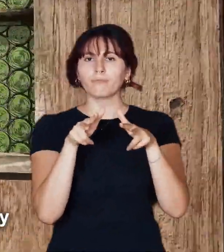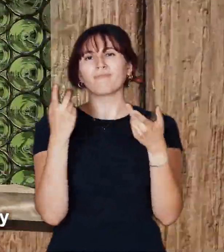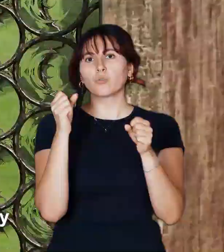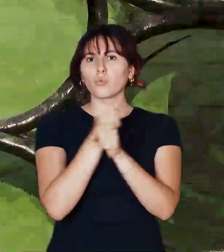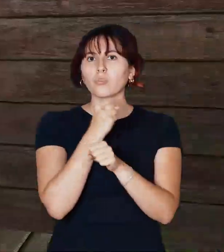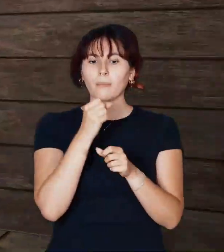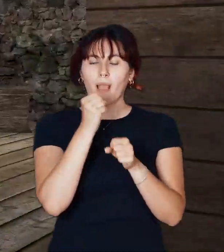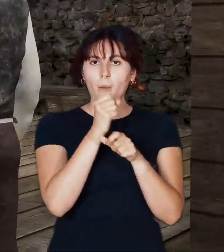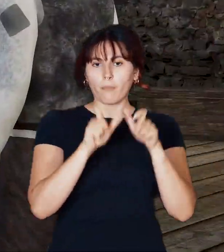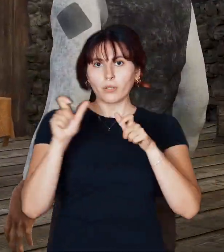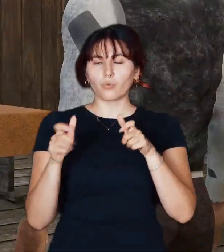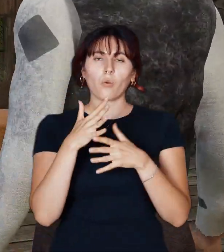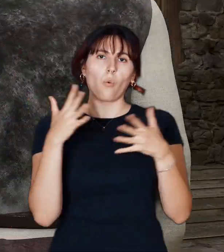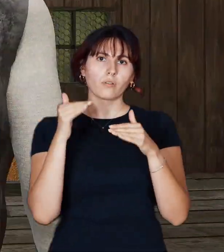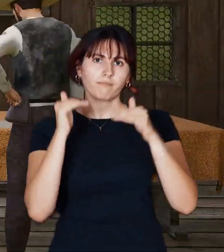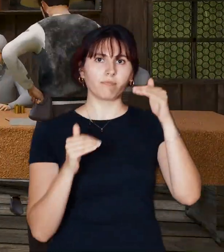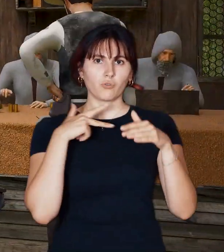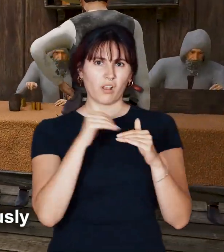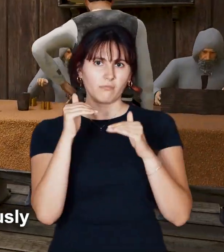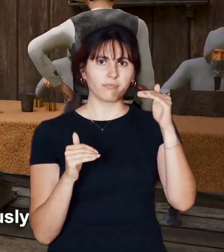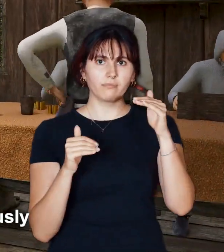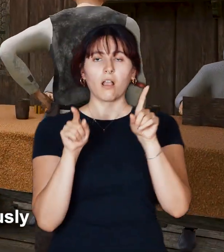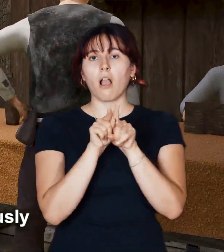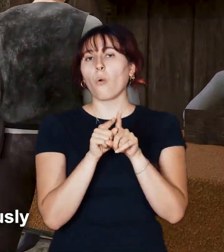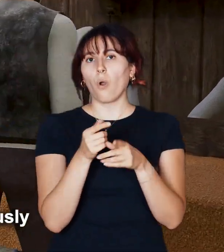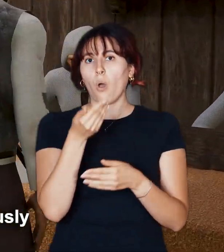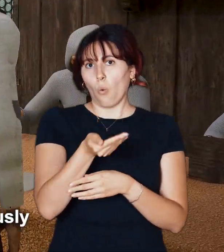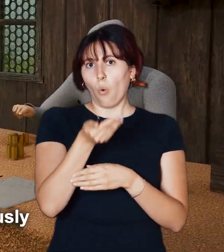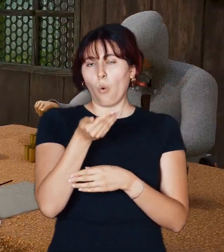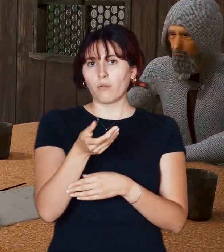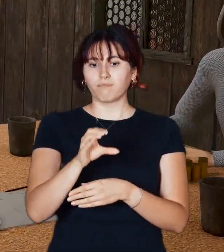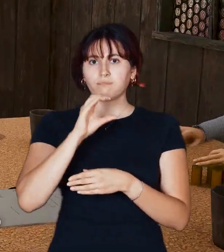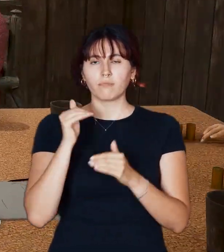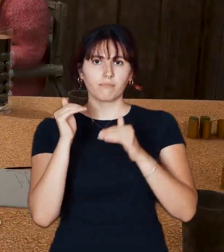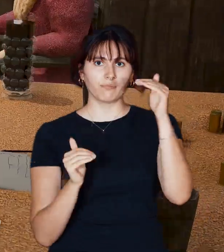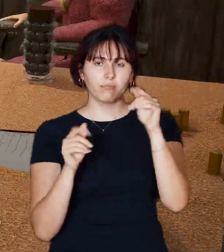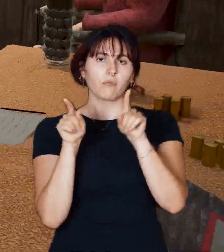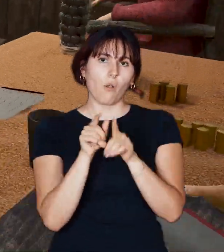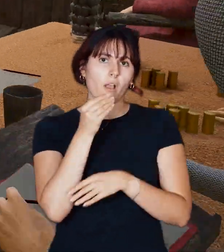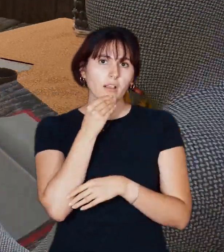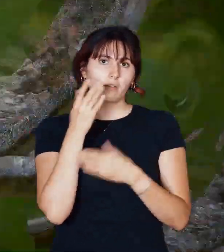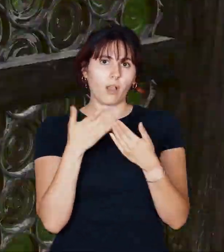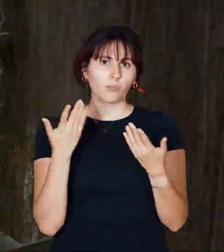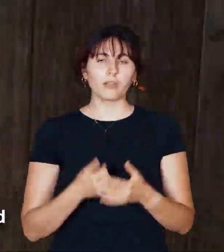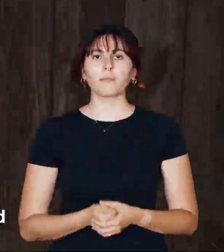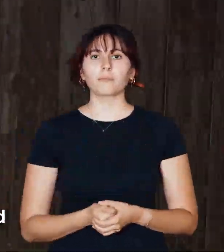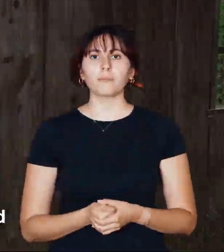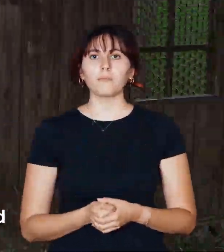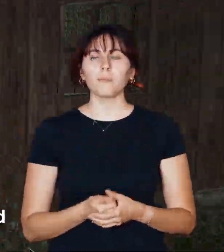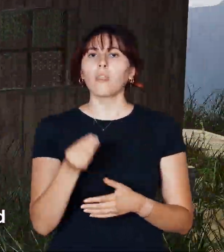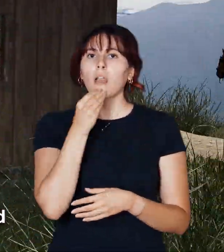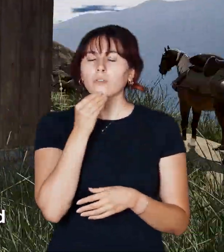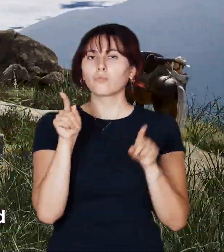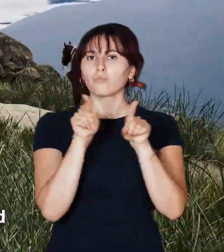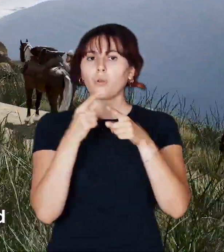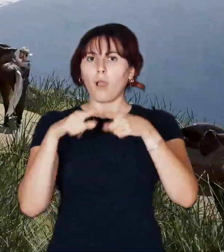in their pay and provisions. Food and working materials had to be laboriously carried up the mountain, while the extracted ore